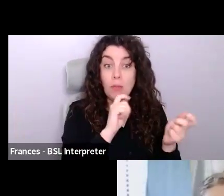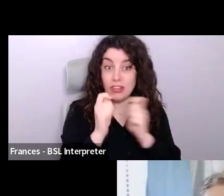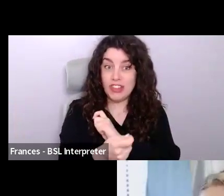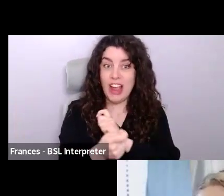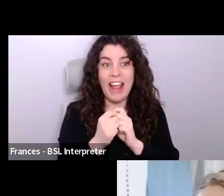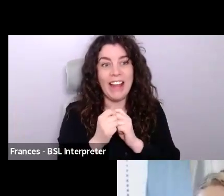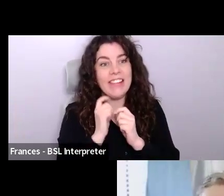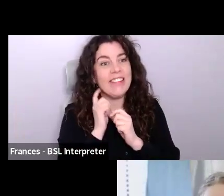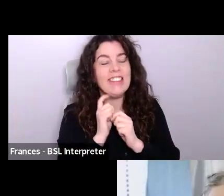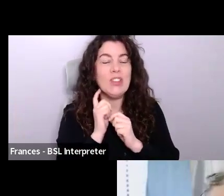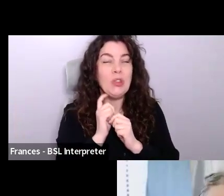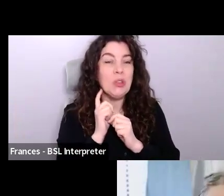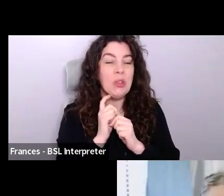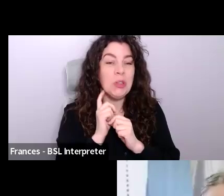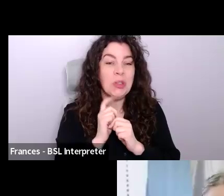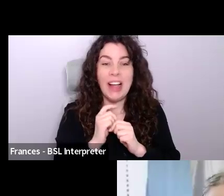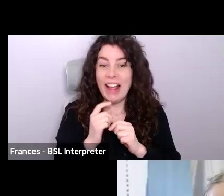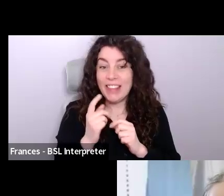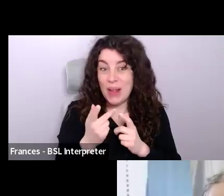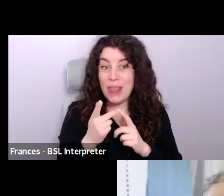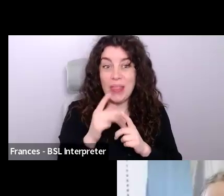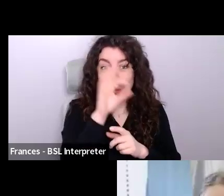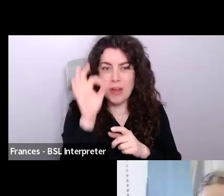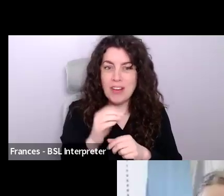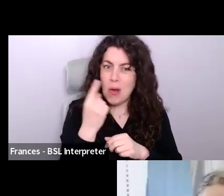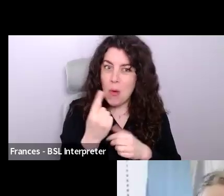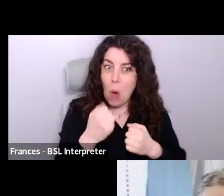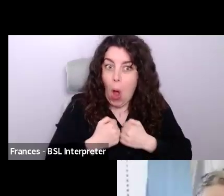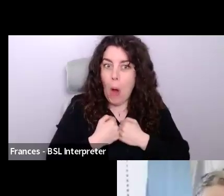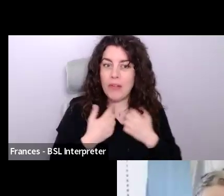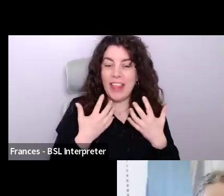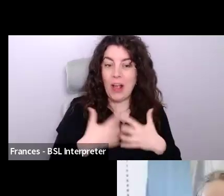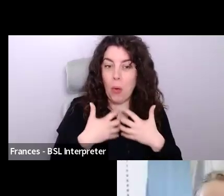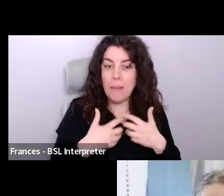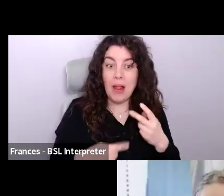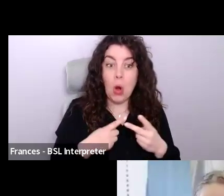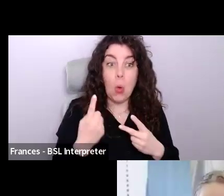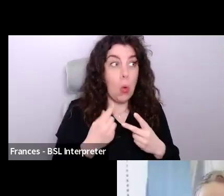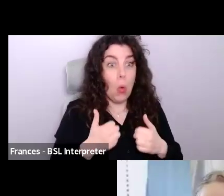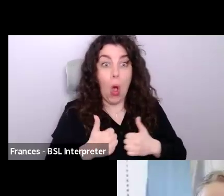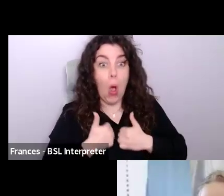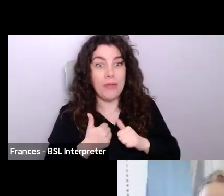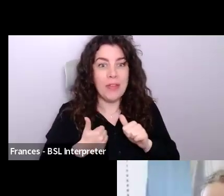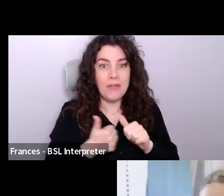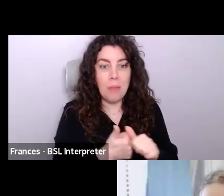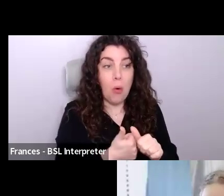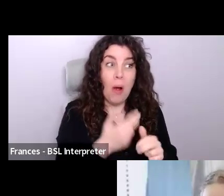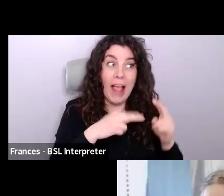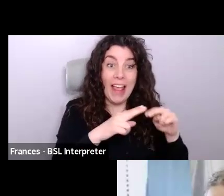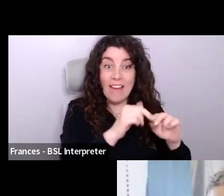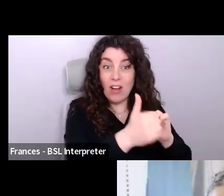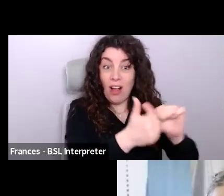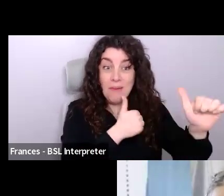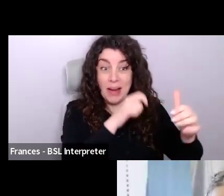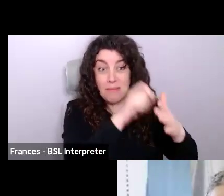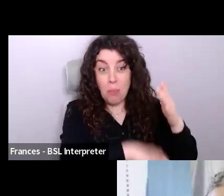of a contentious question. Who owns the equipment? Who owns the support? Especially if you have an employer who bought it for you. In theory,